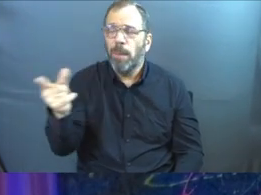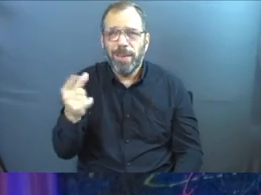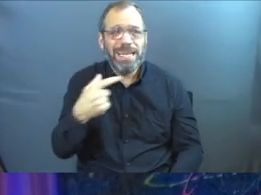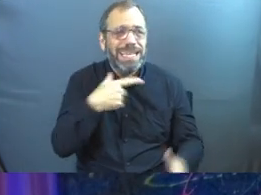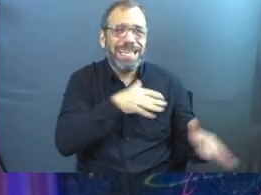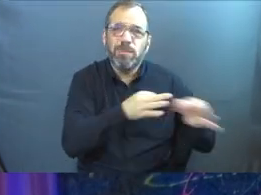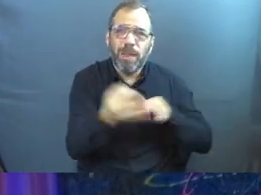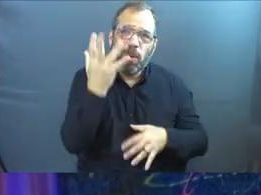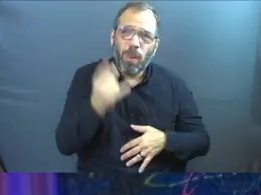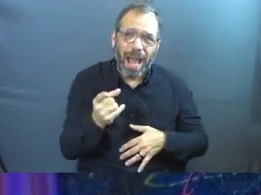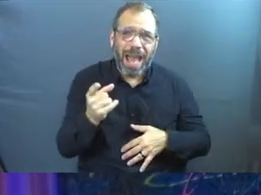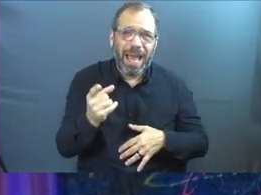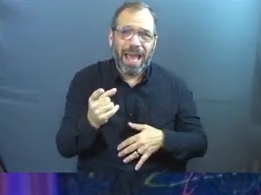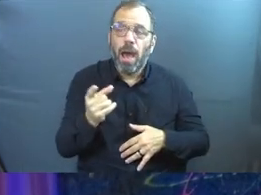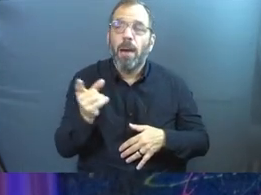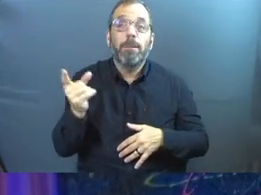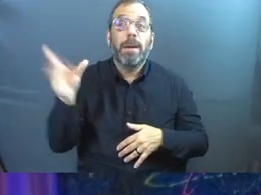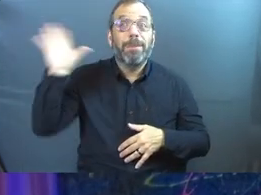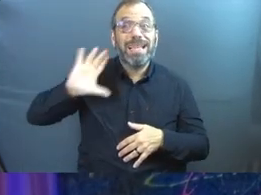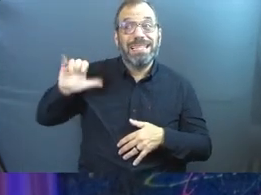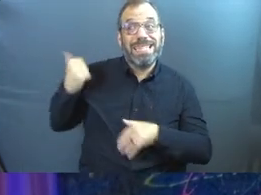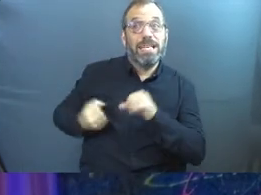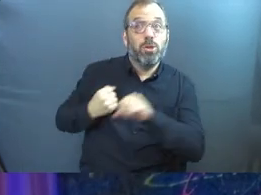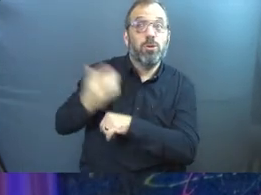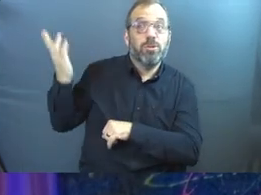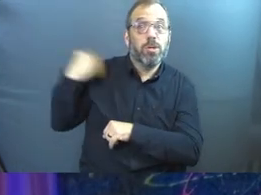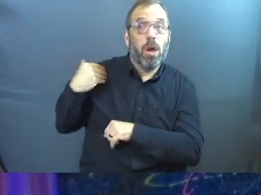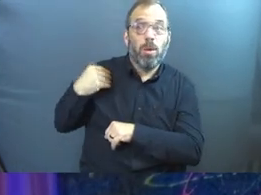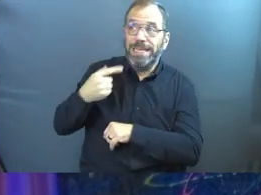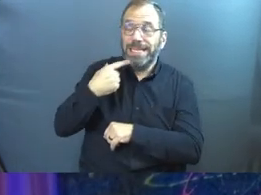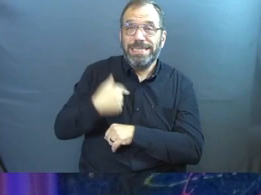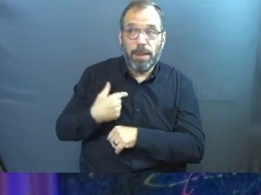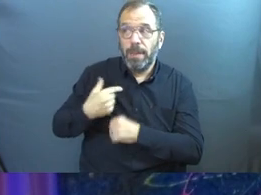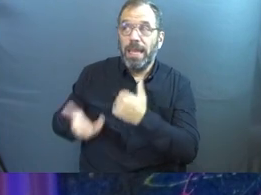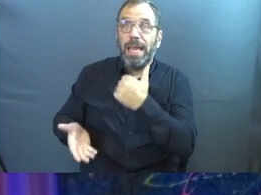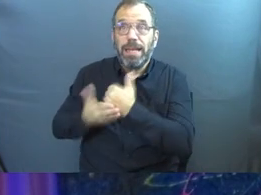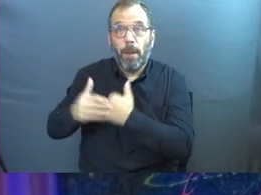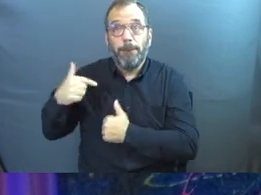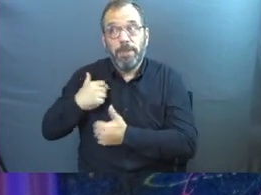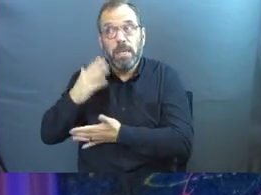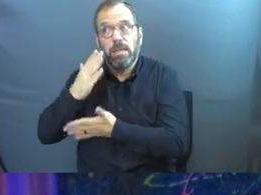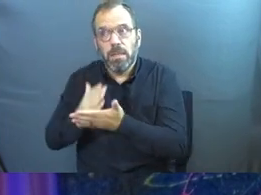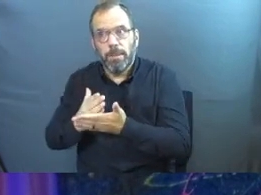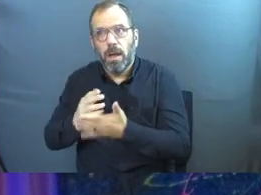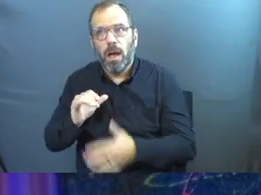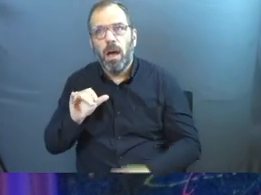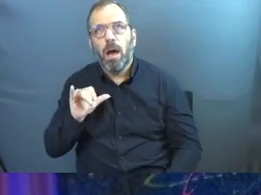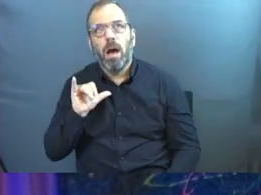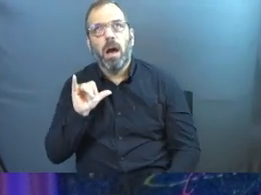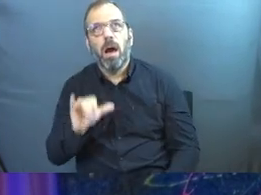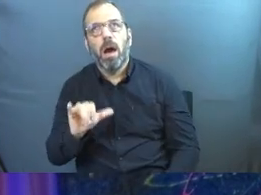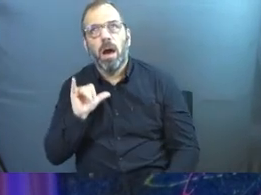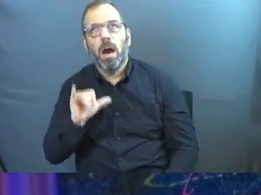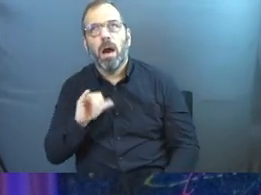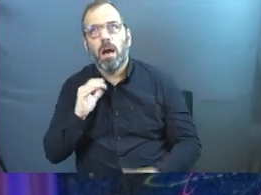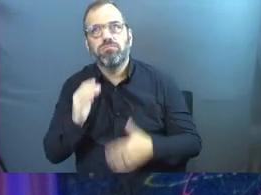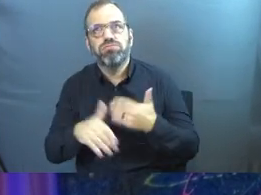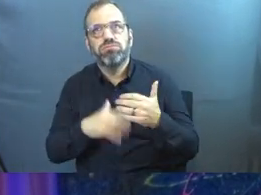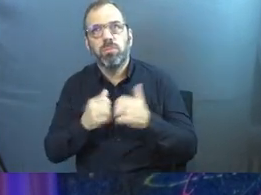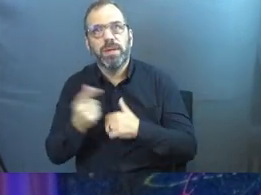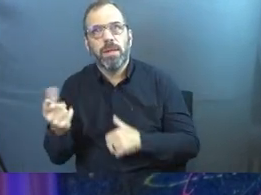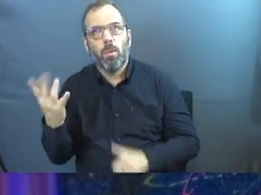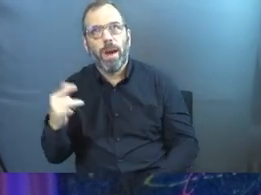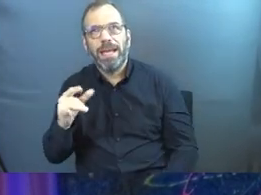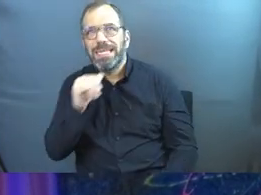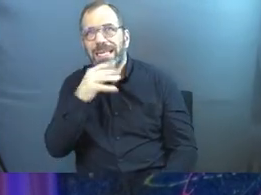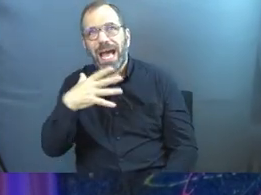his mind and what he hadn't said then, and at least helped some. It helped me to process through with him and to